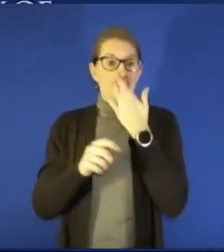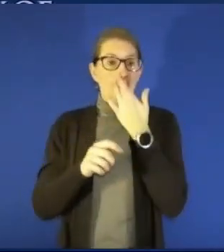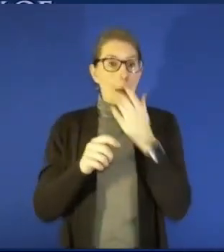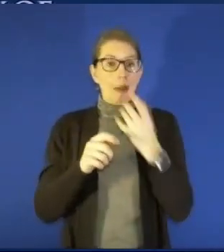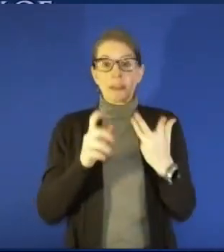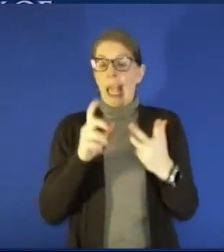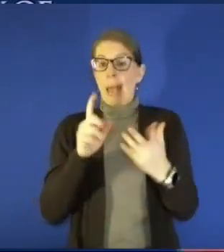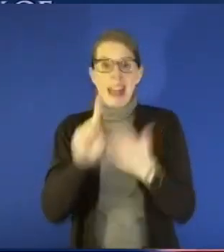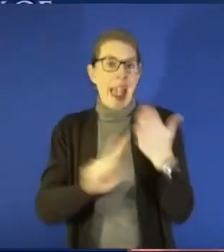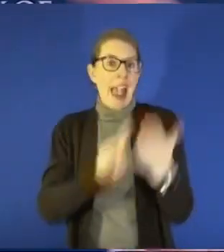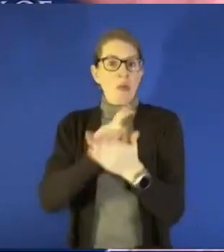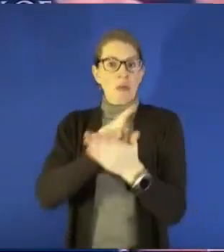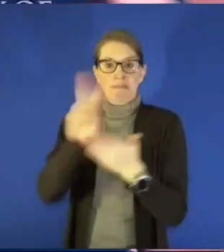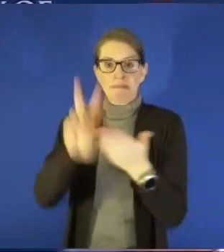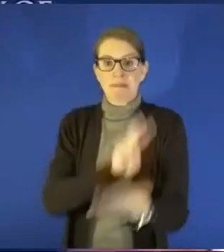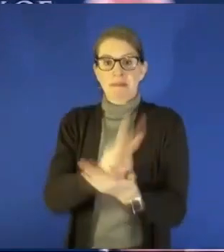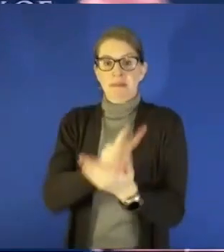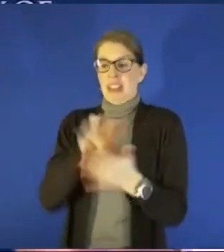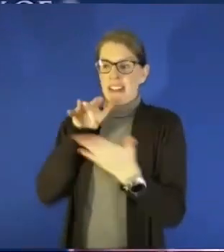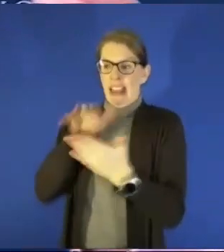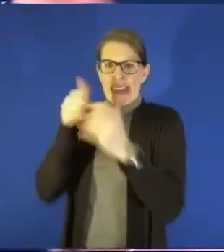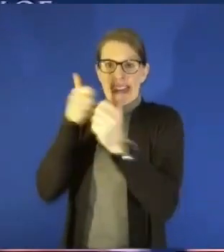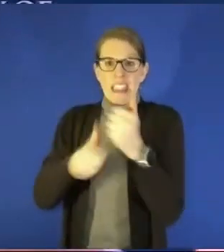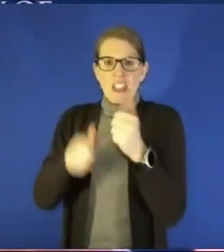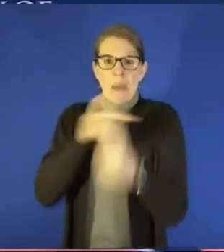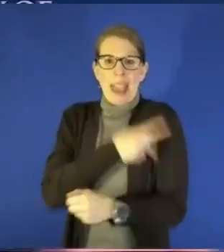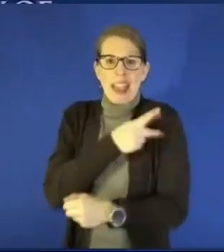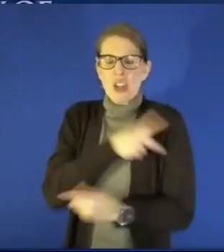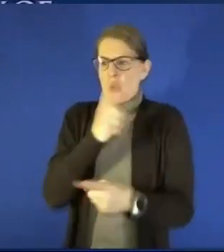hours studying each patient to try and figure out what's the right way to